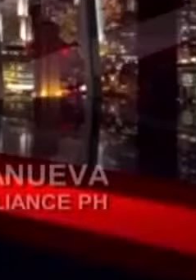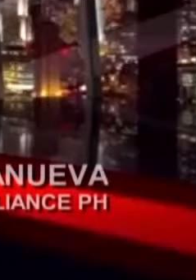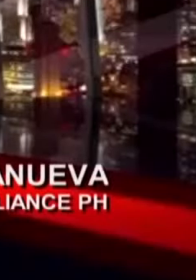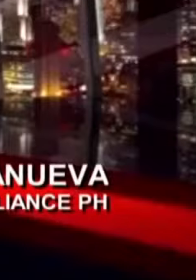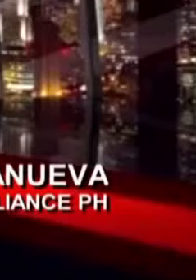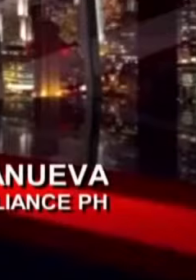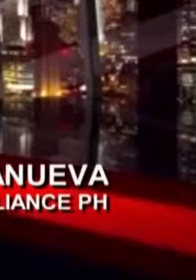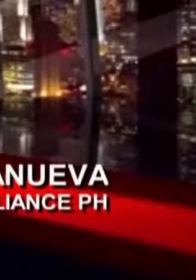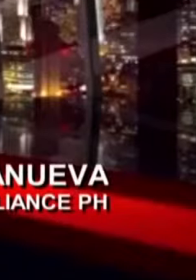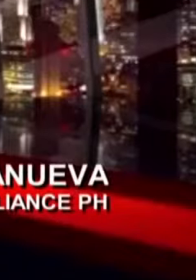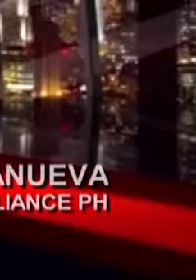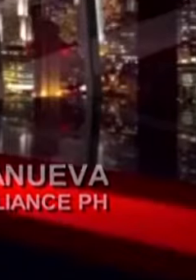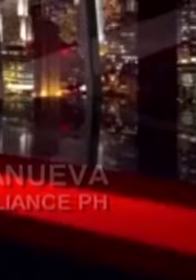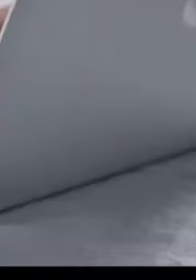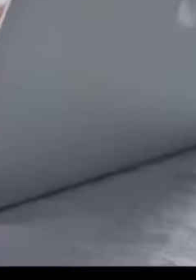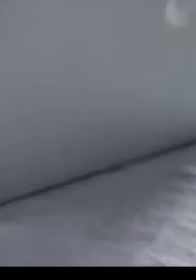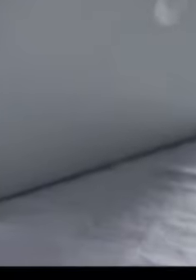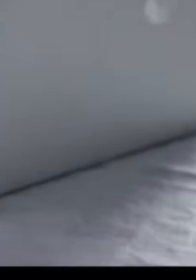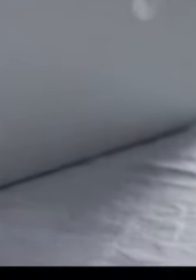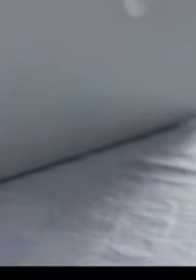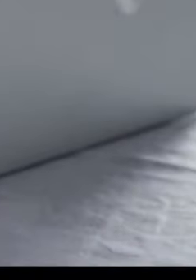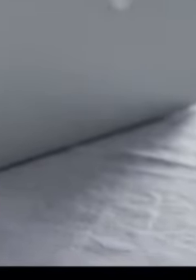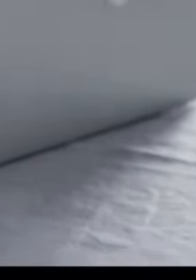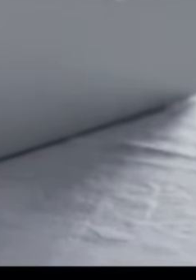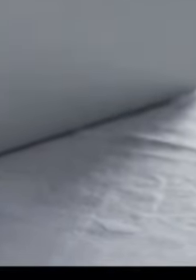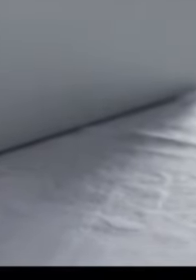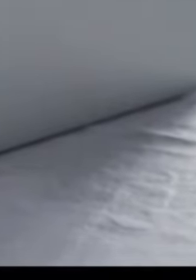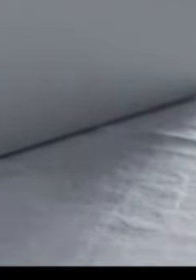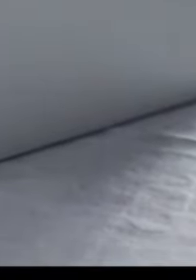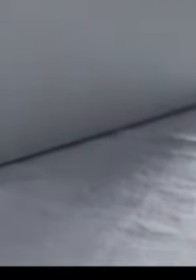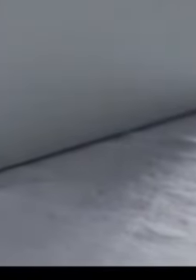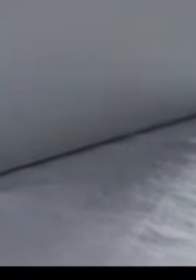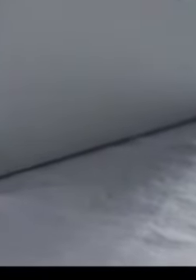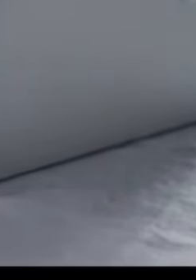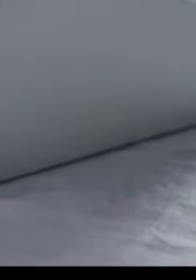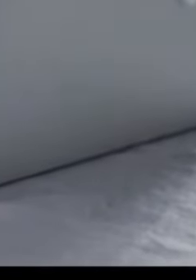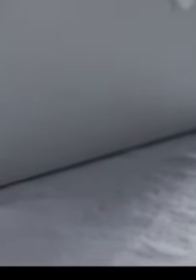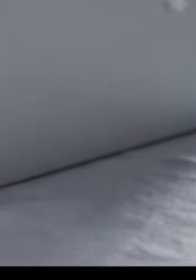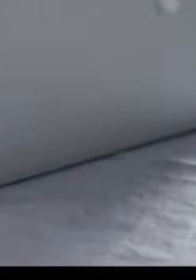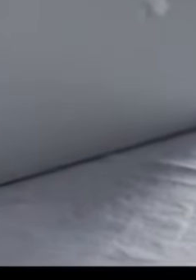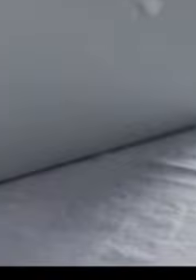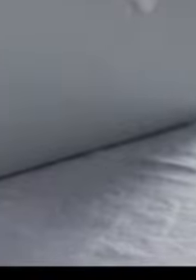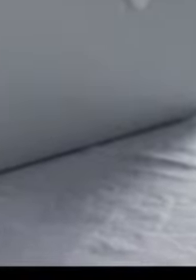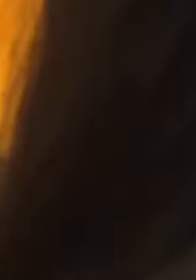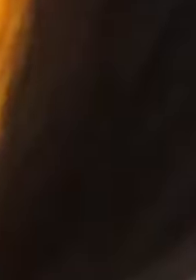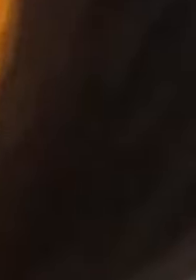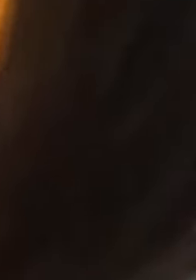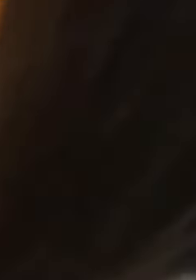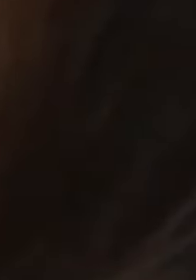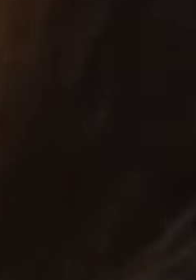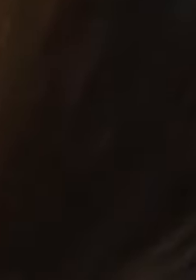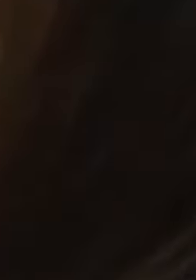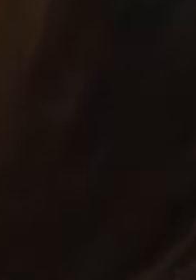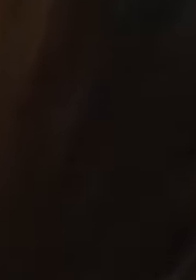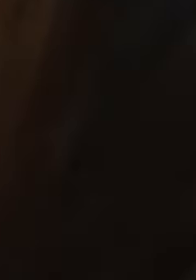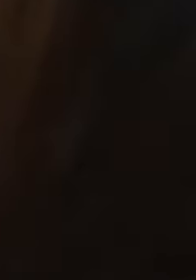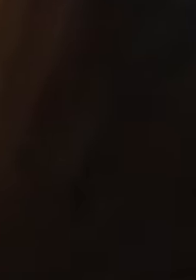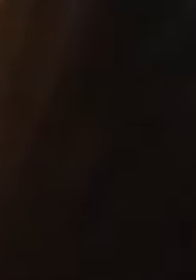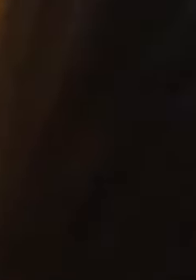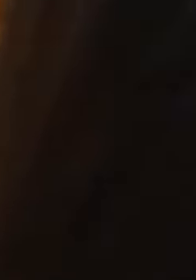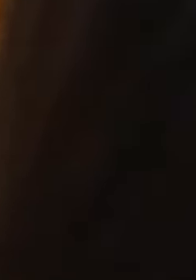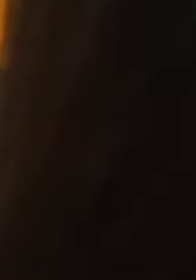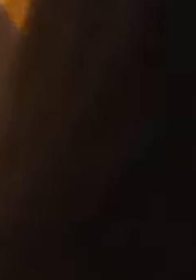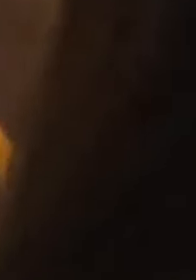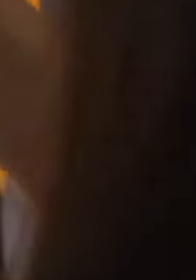So it further accelerated the adoption of consumers of digital channels. We